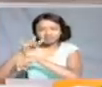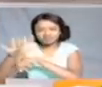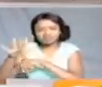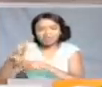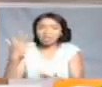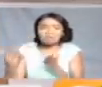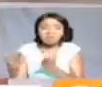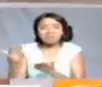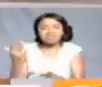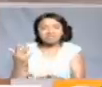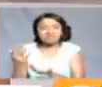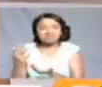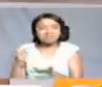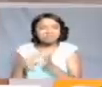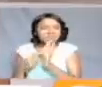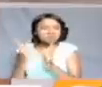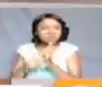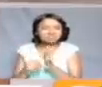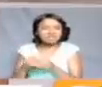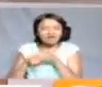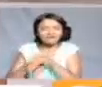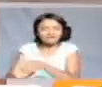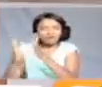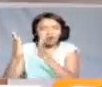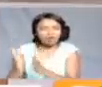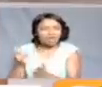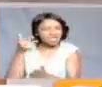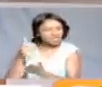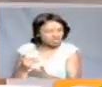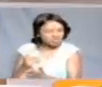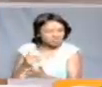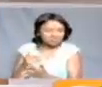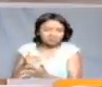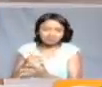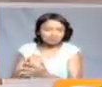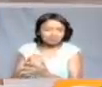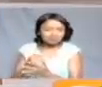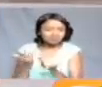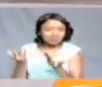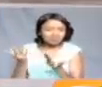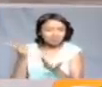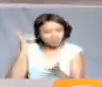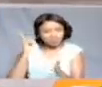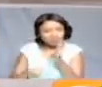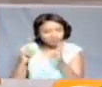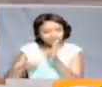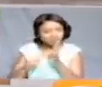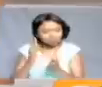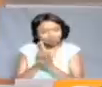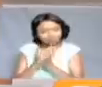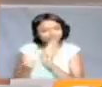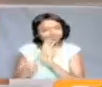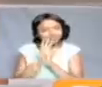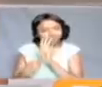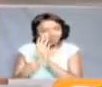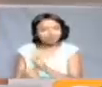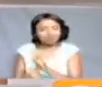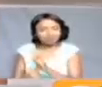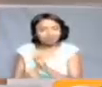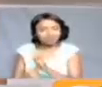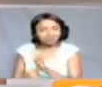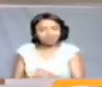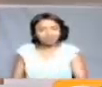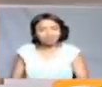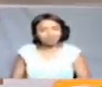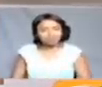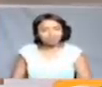have someone with 1,000 saying influencer, and someone with 1,000,000, of course, saying influencer. What constitutes an influencer in terms of followership on social